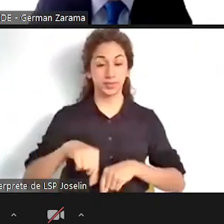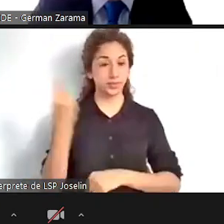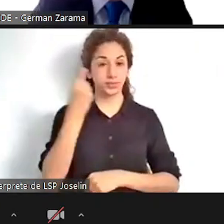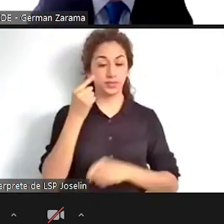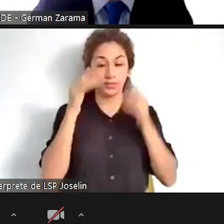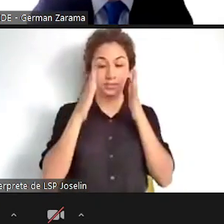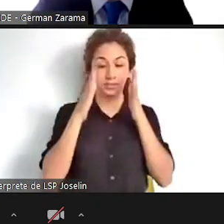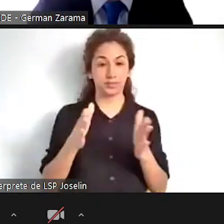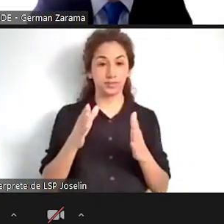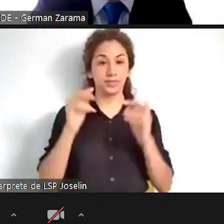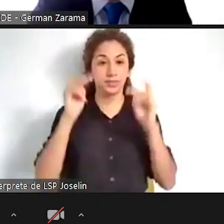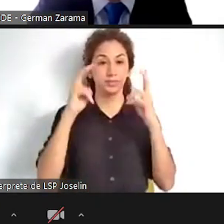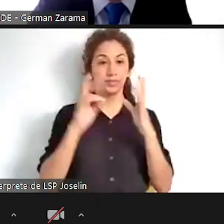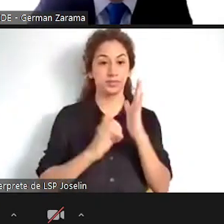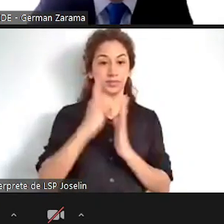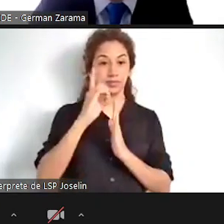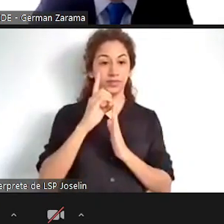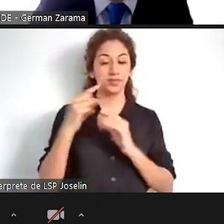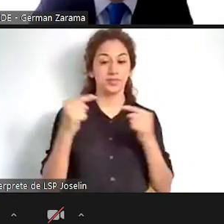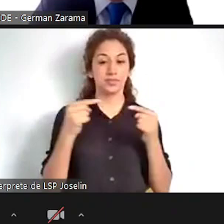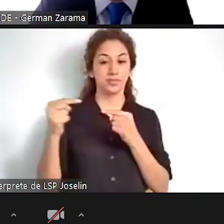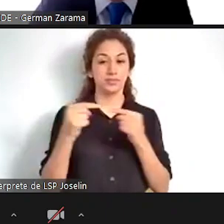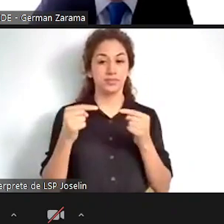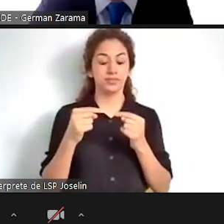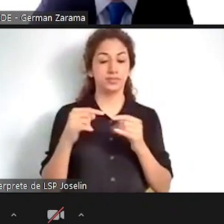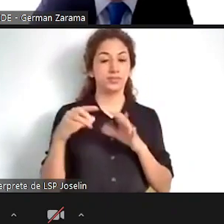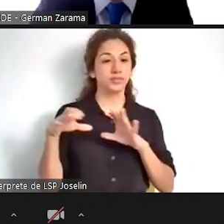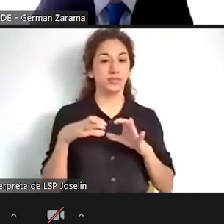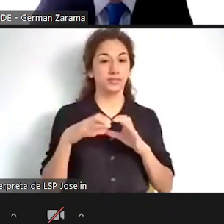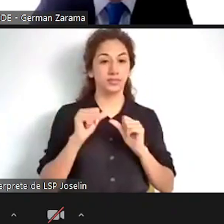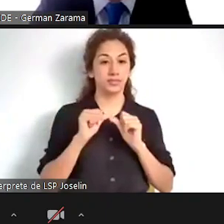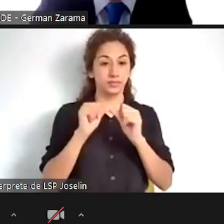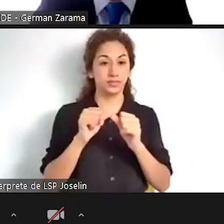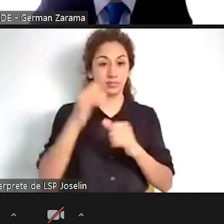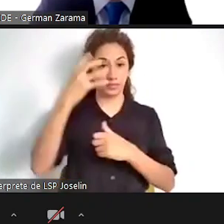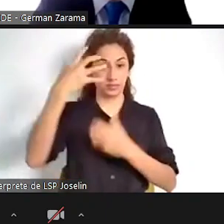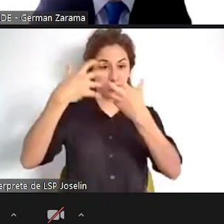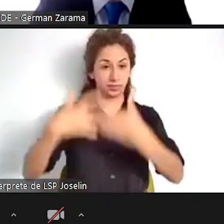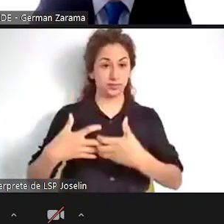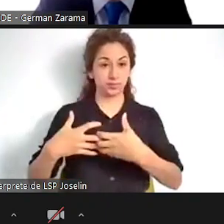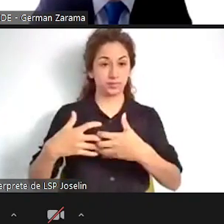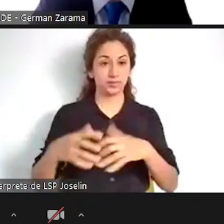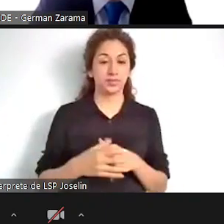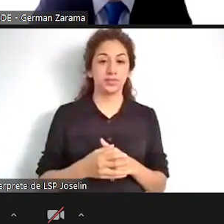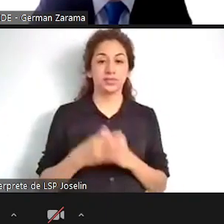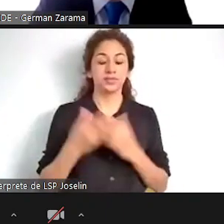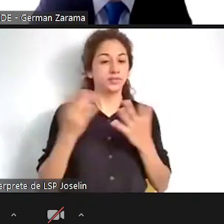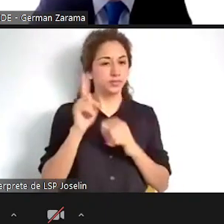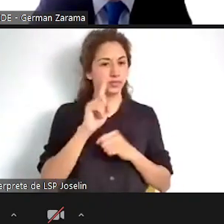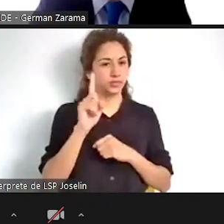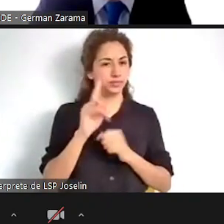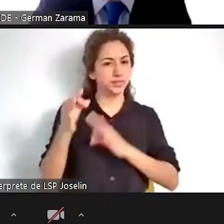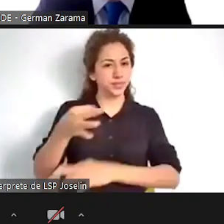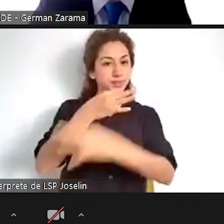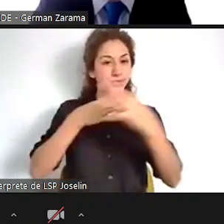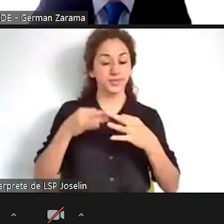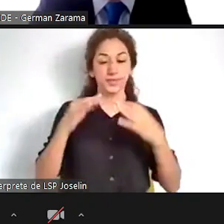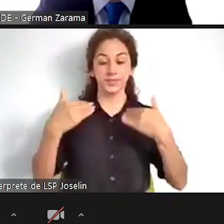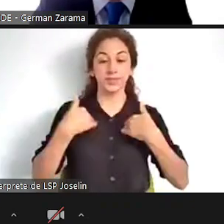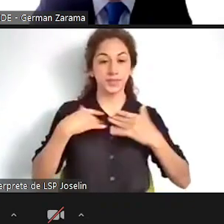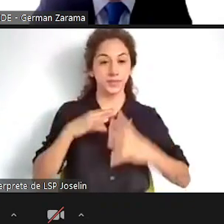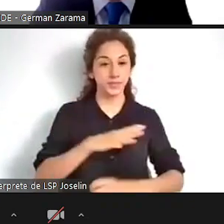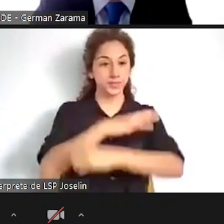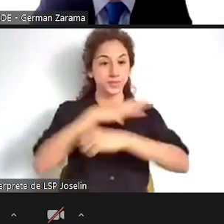well as with the environment which should not go against the competitiveness and productivity development of the country of the